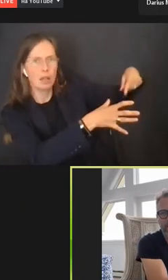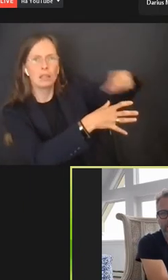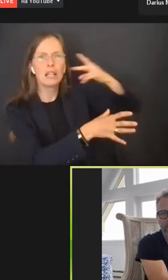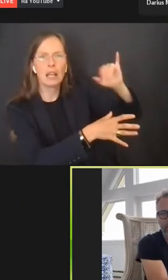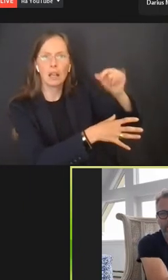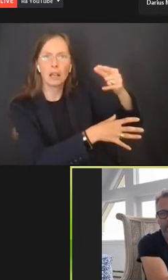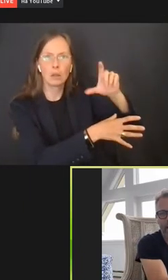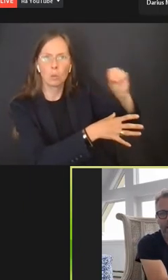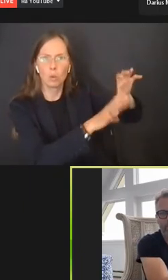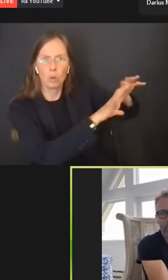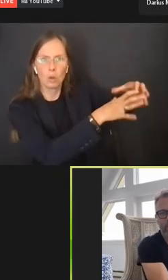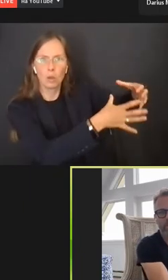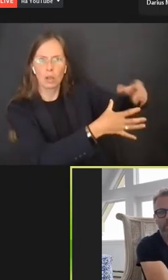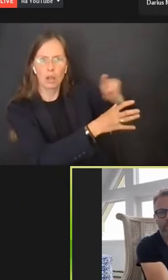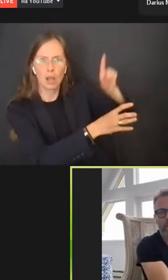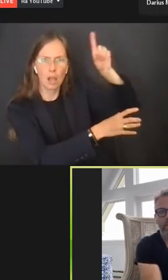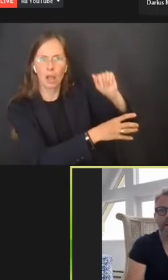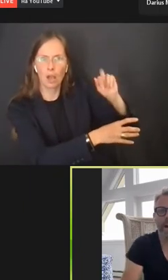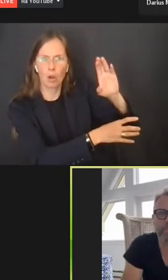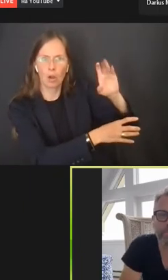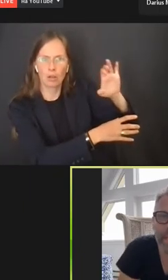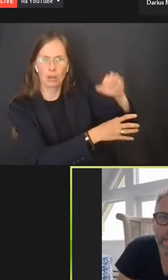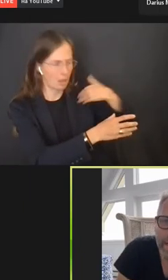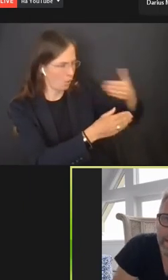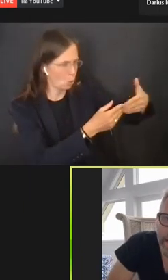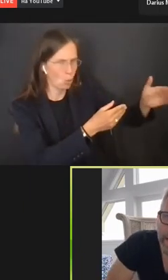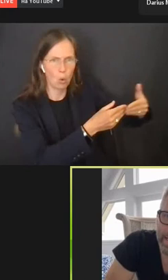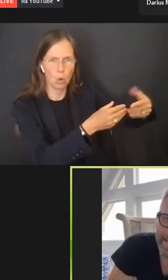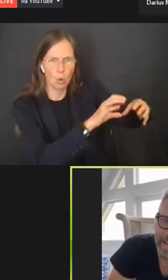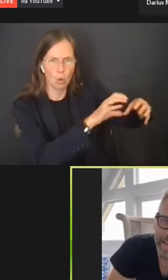Arctic. A little door.